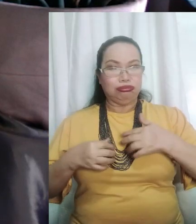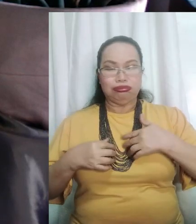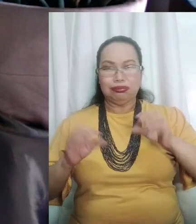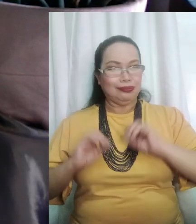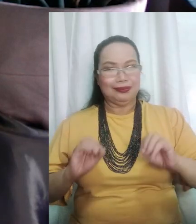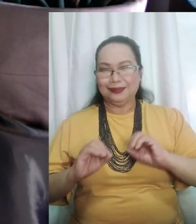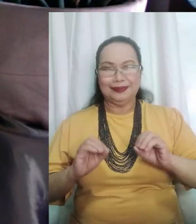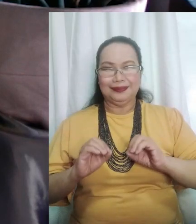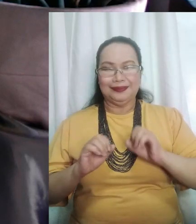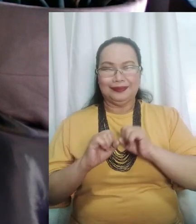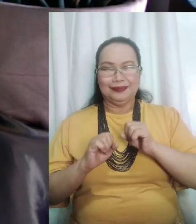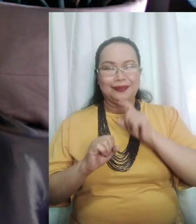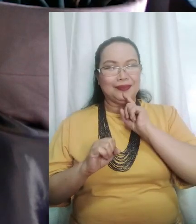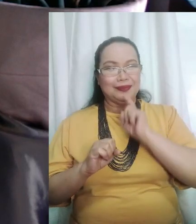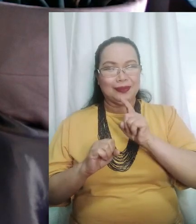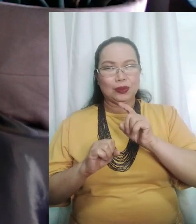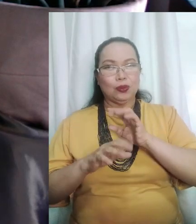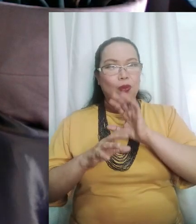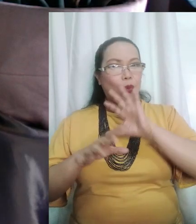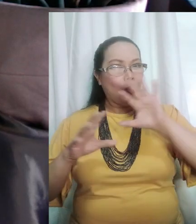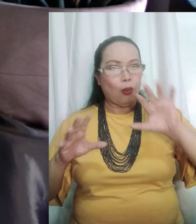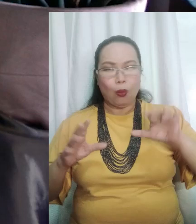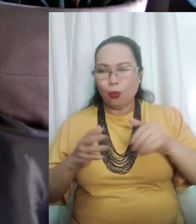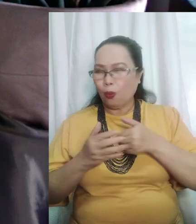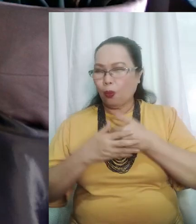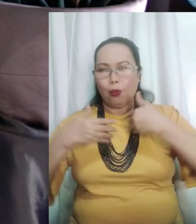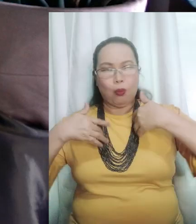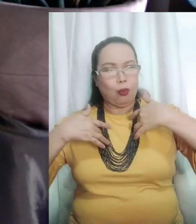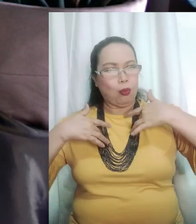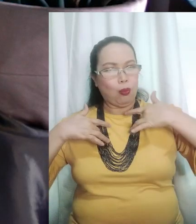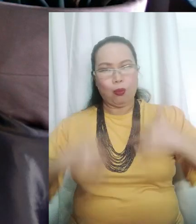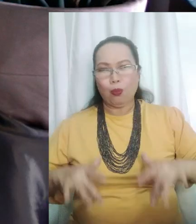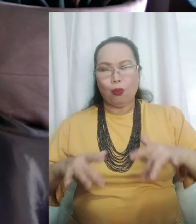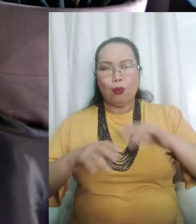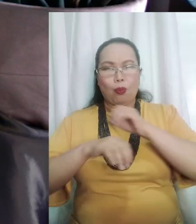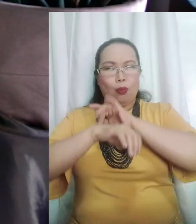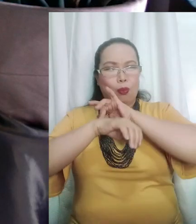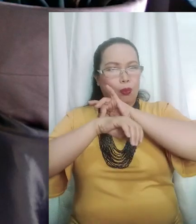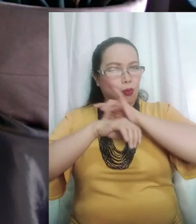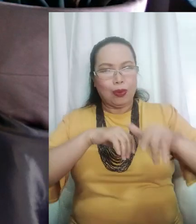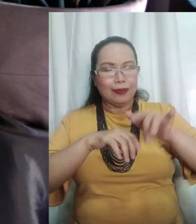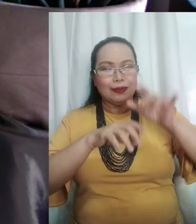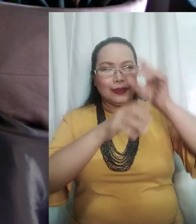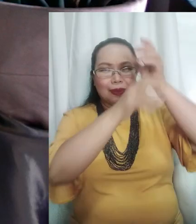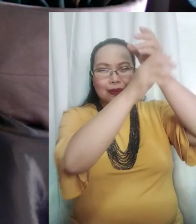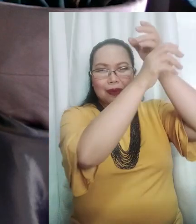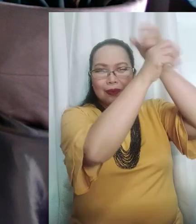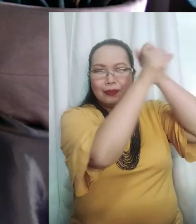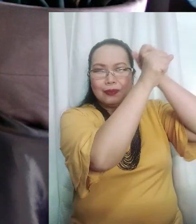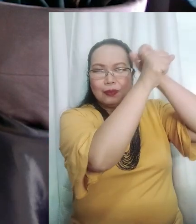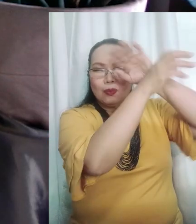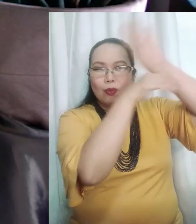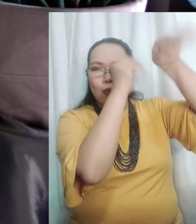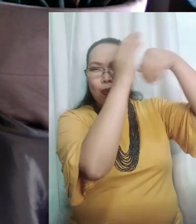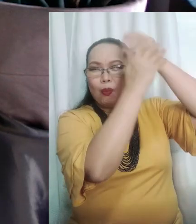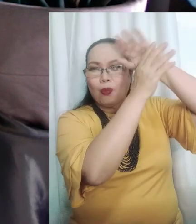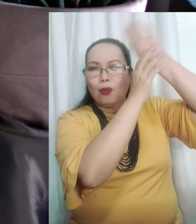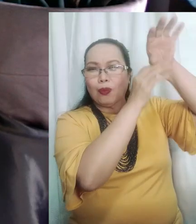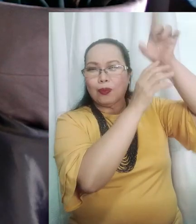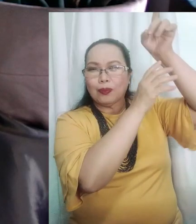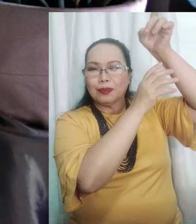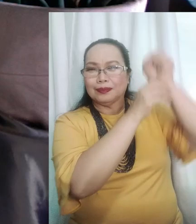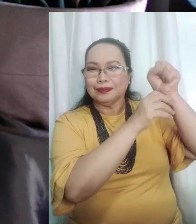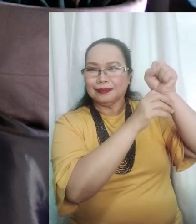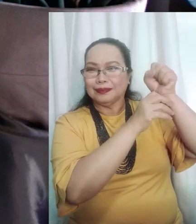was connected to Joseph because Joseph totally depended on